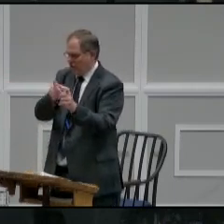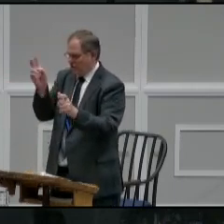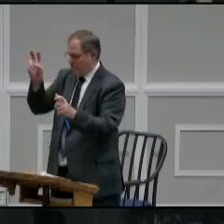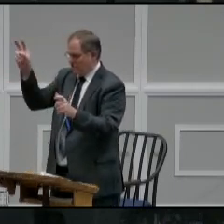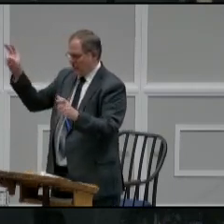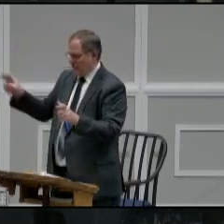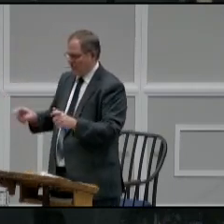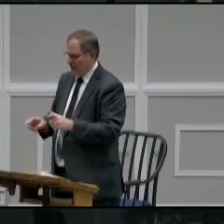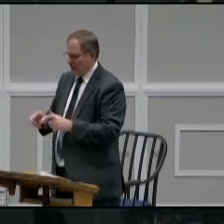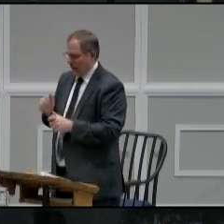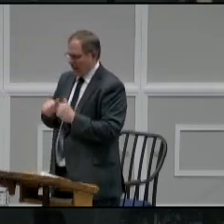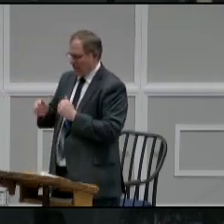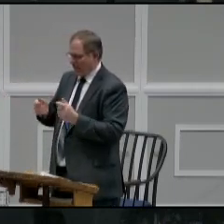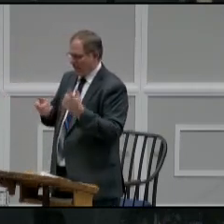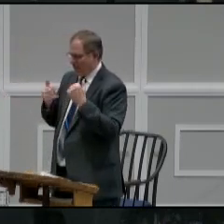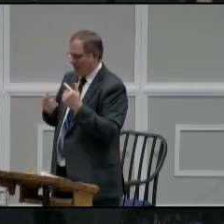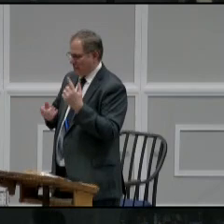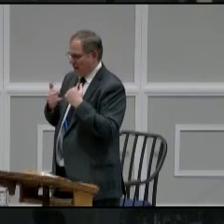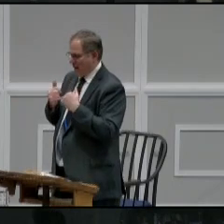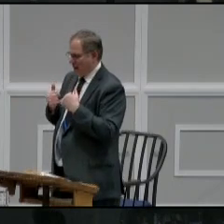Every day I'm coming out for service,